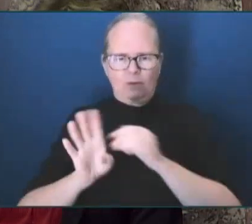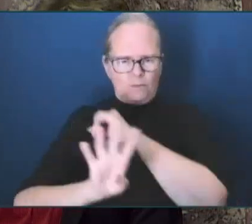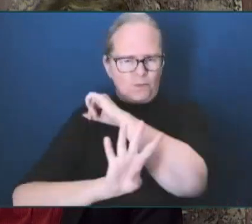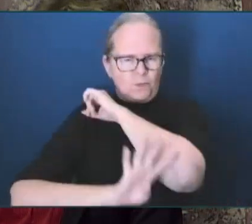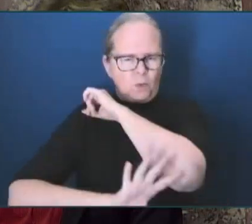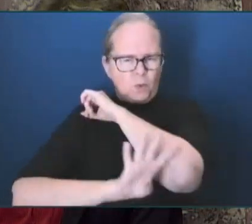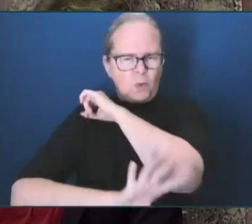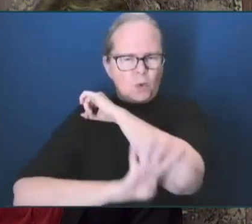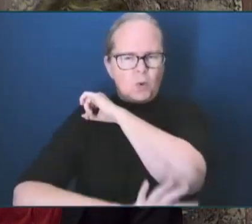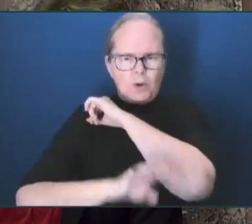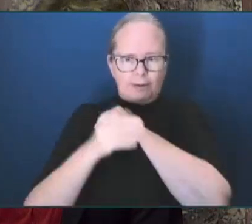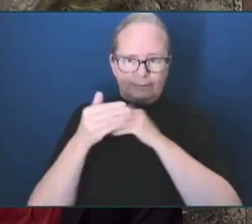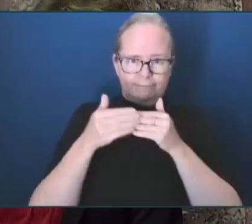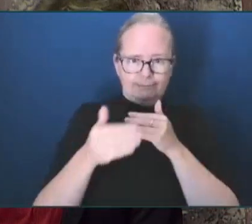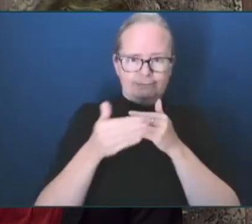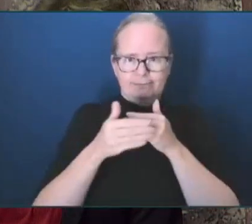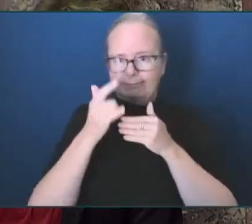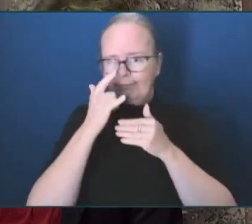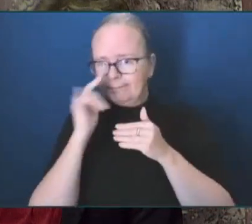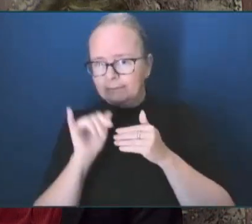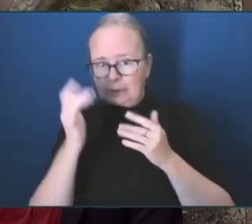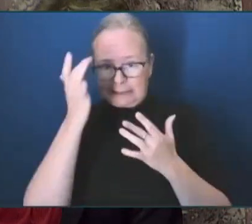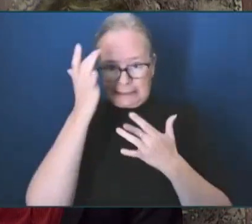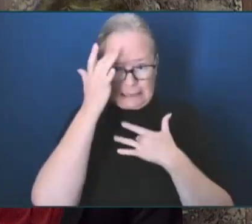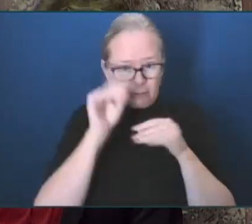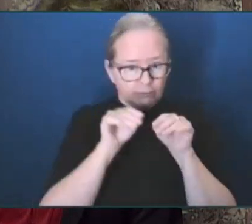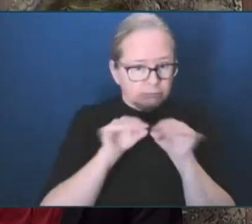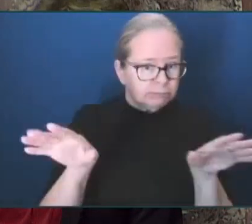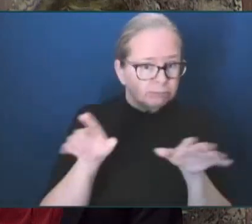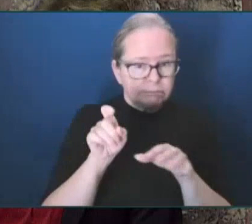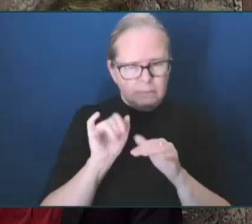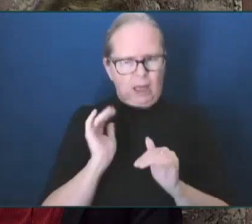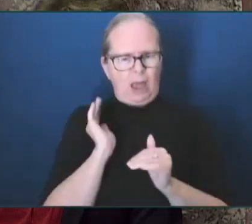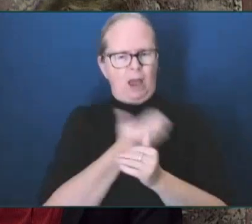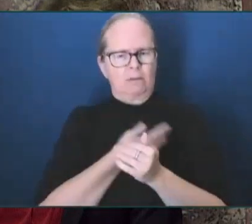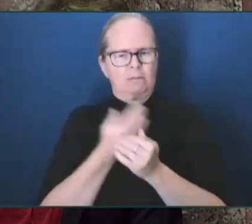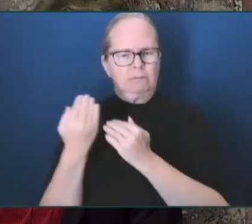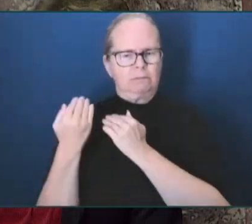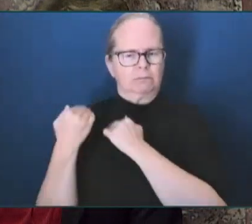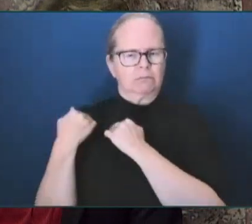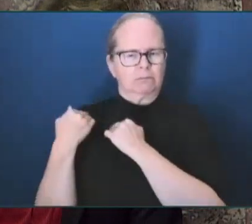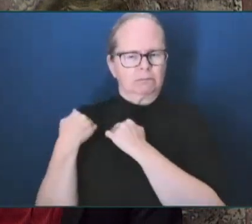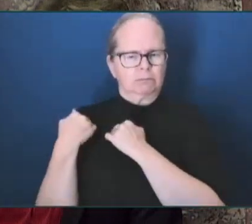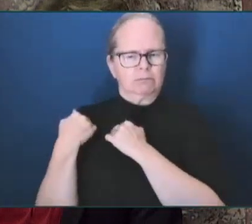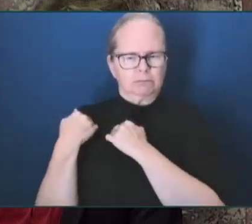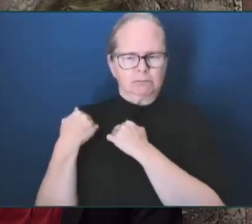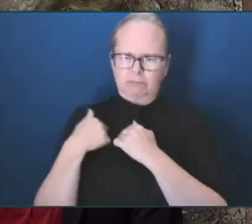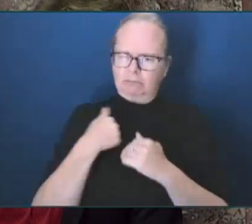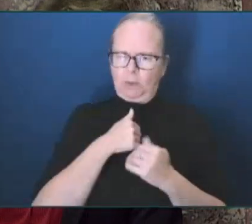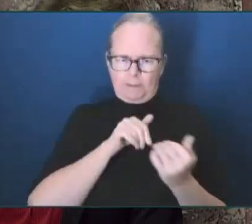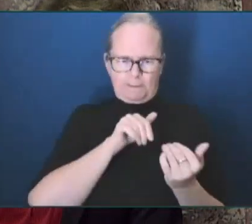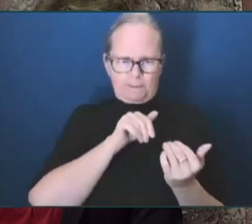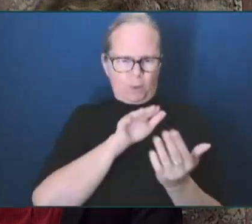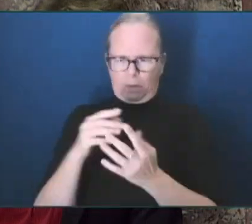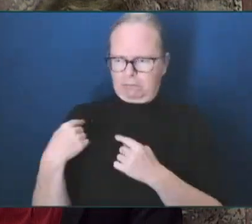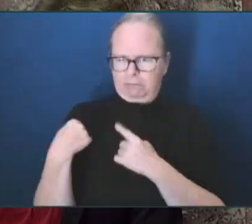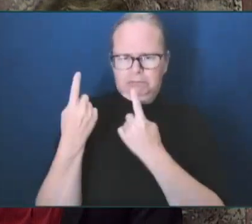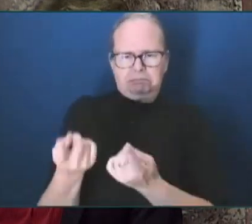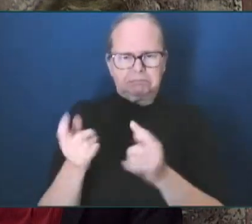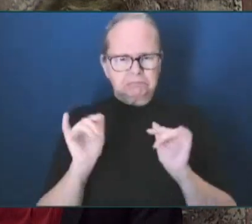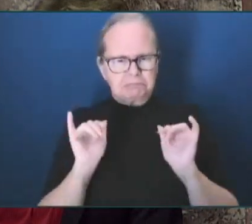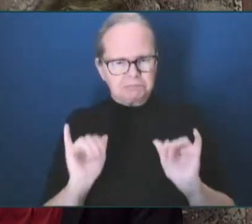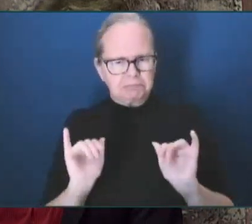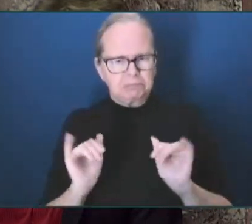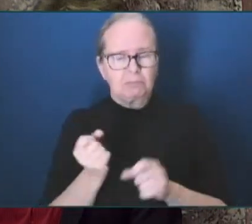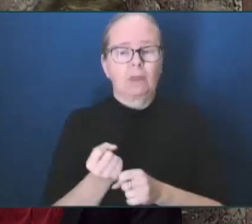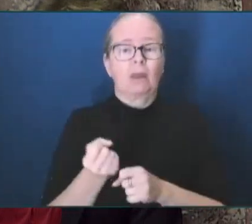that approach led by our healthcare teams around the province that has been effective in previous falls. It will be a challenge, and we are responding